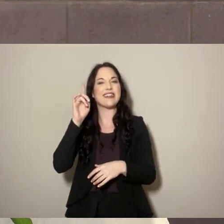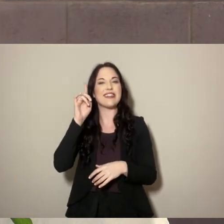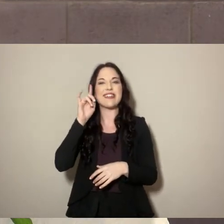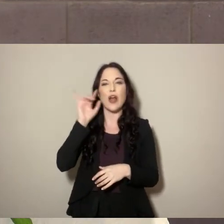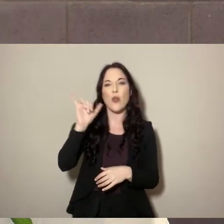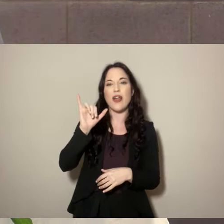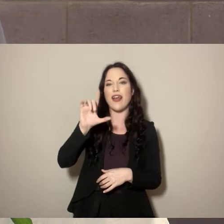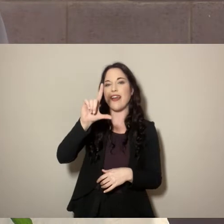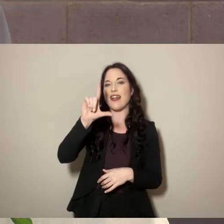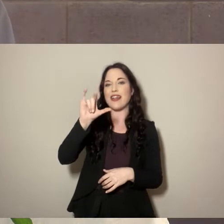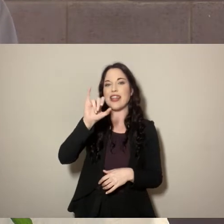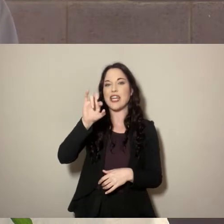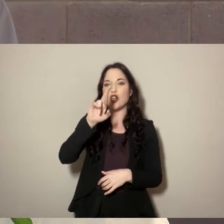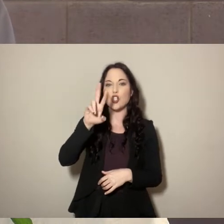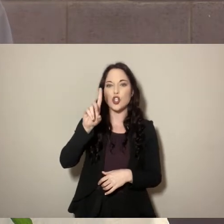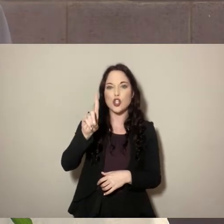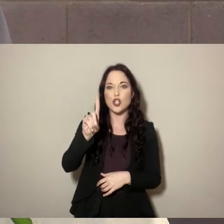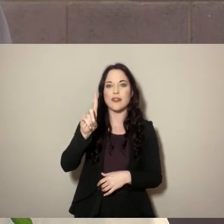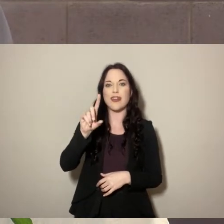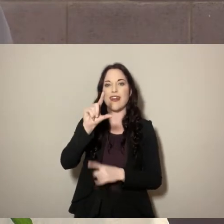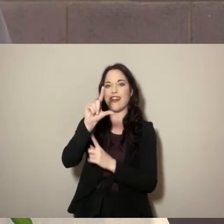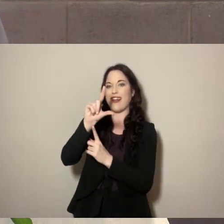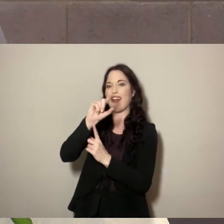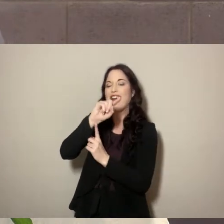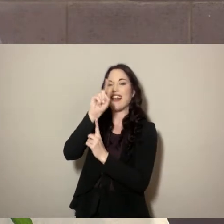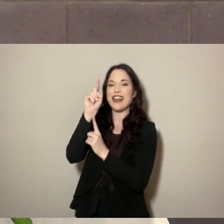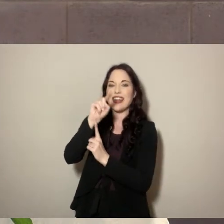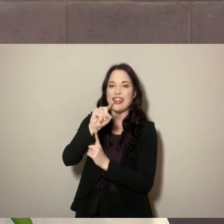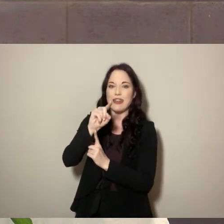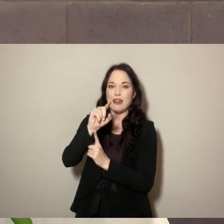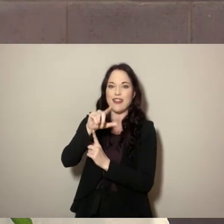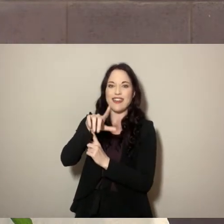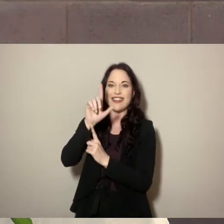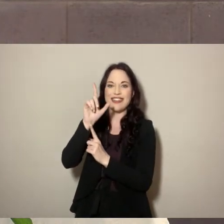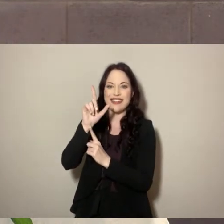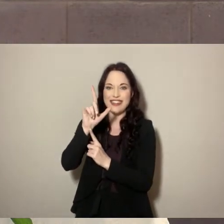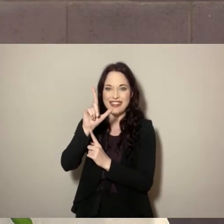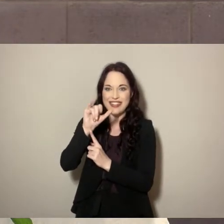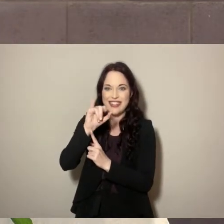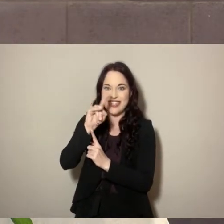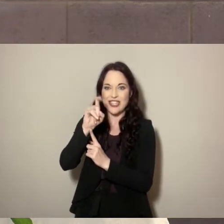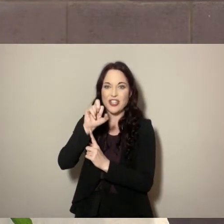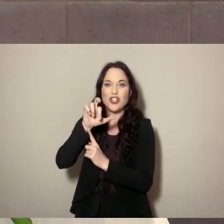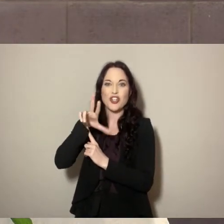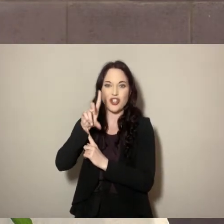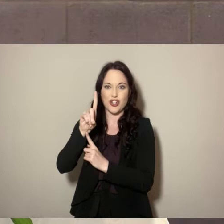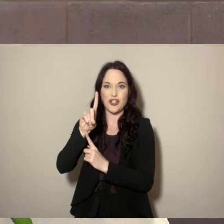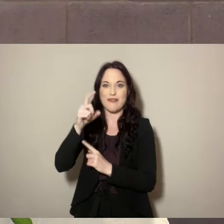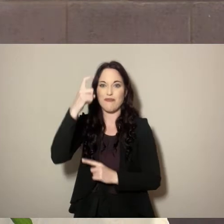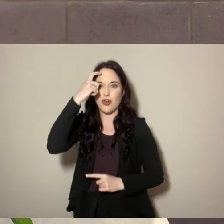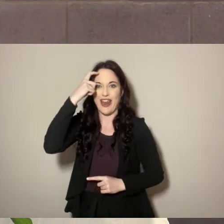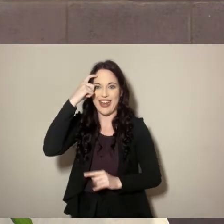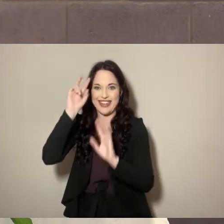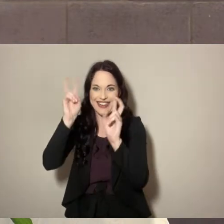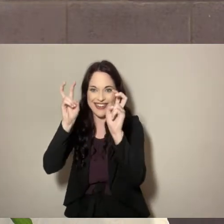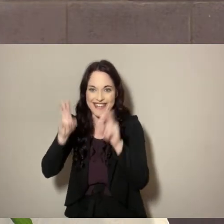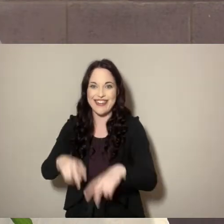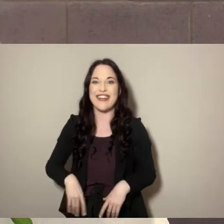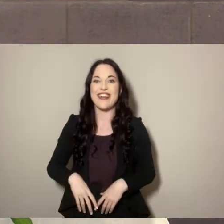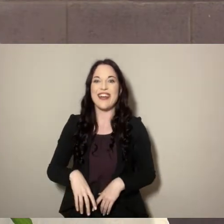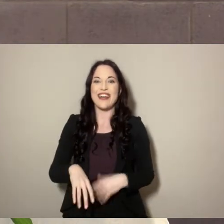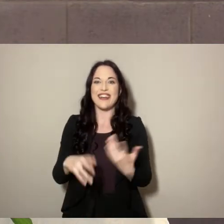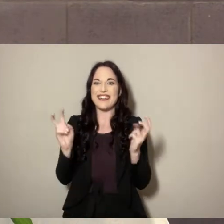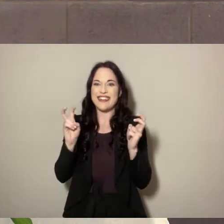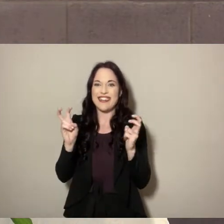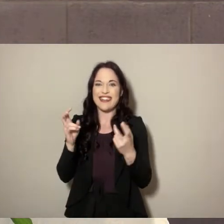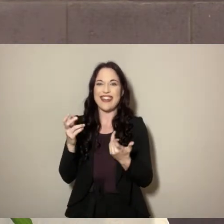react to run from the hawk about to claw them up and eat them. So we have lizard brains that see the